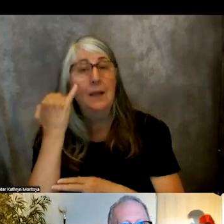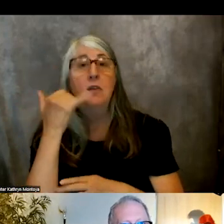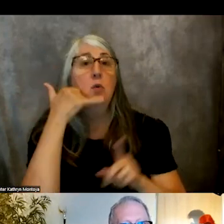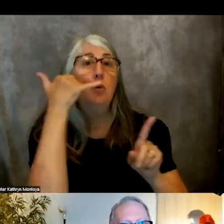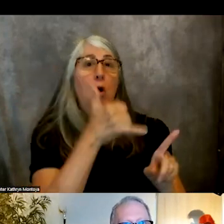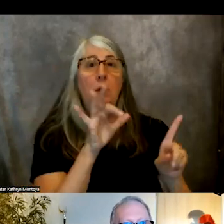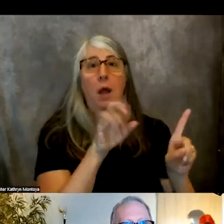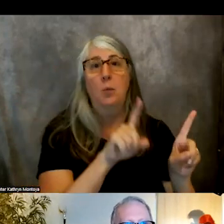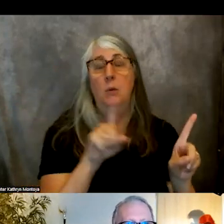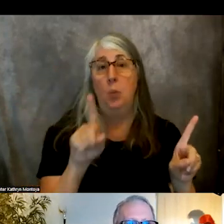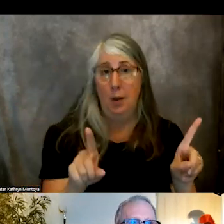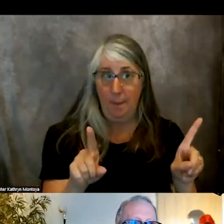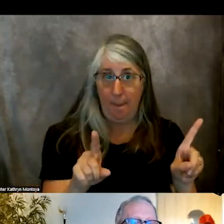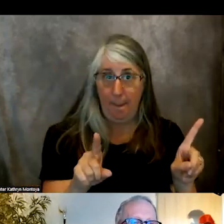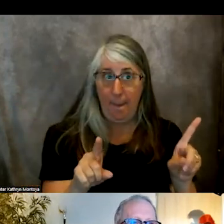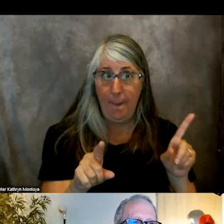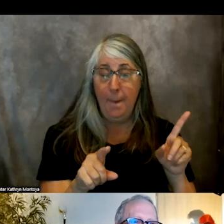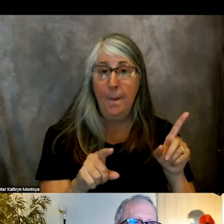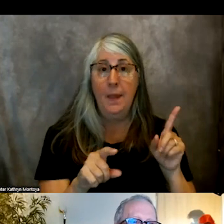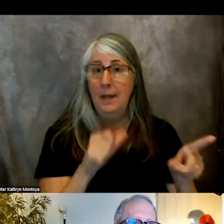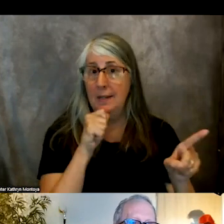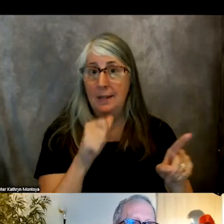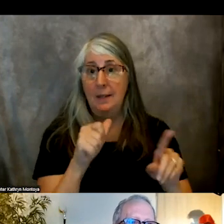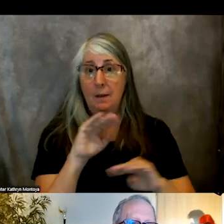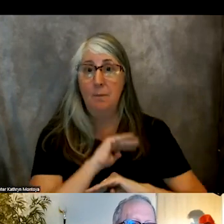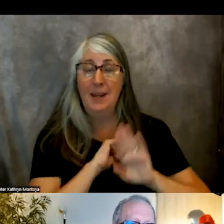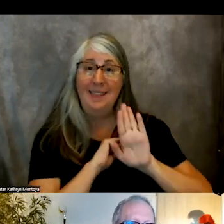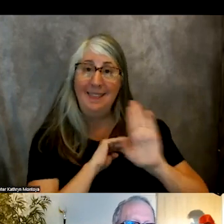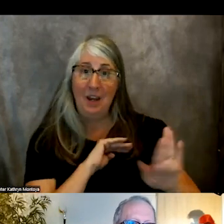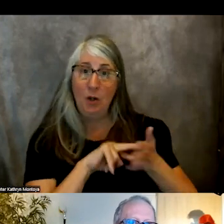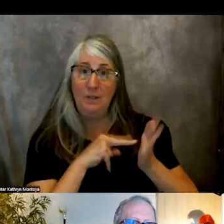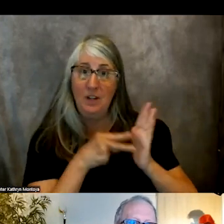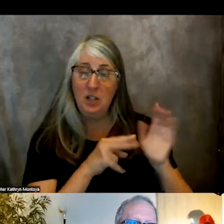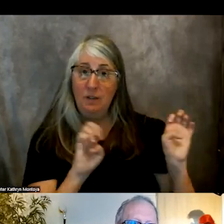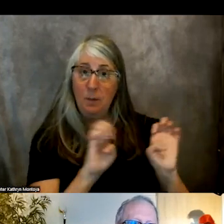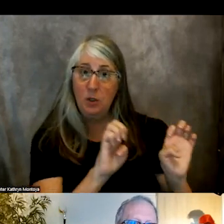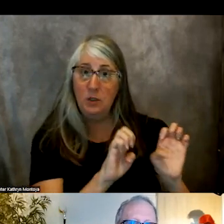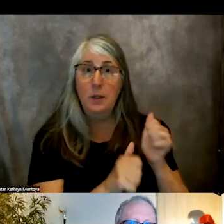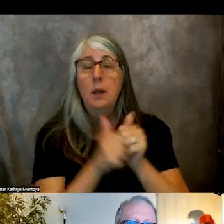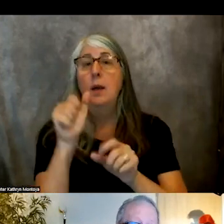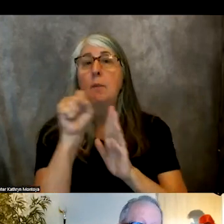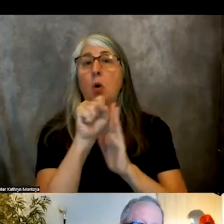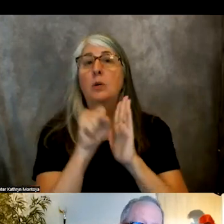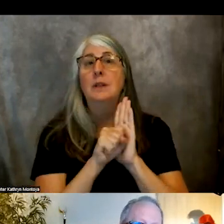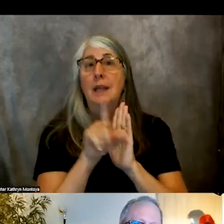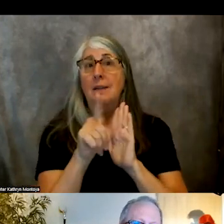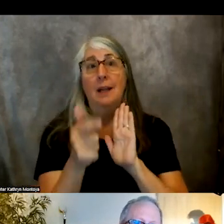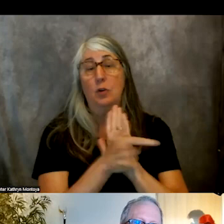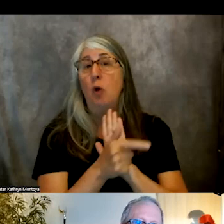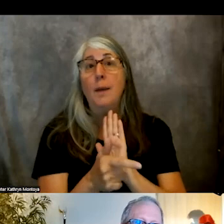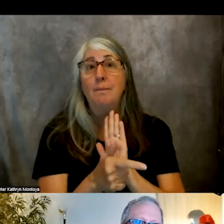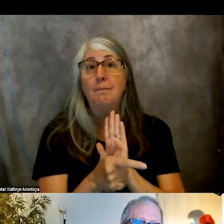911 and it doesn't meet their definition of an emergency, in most states, you've committed a crime.